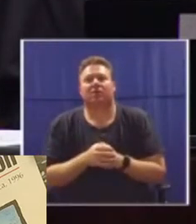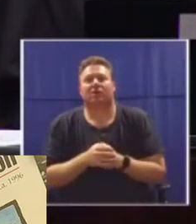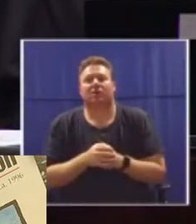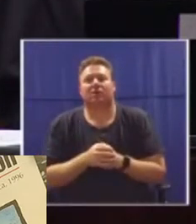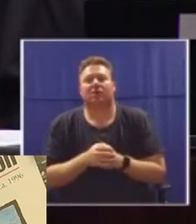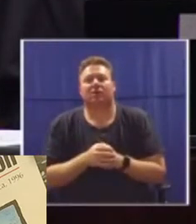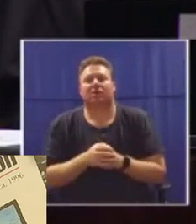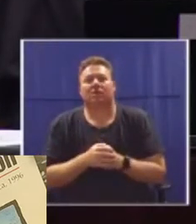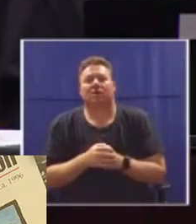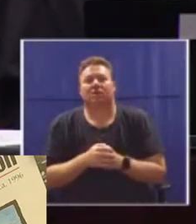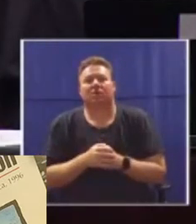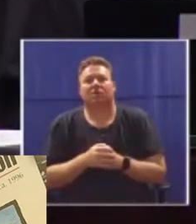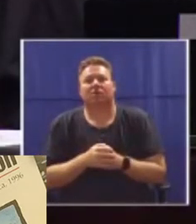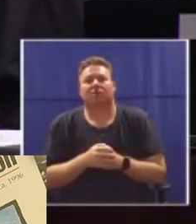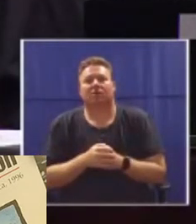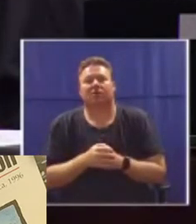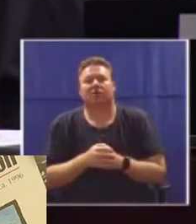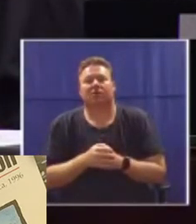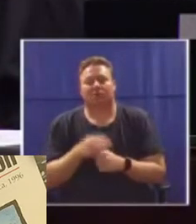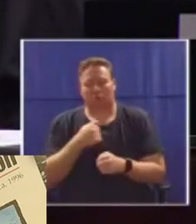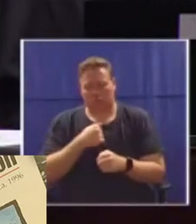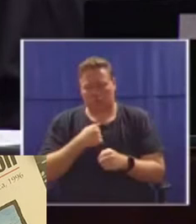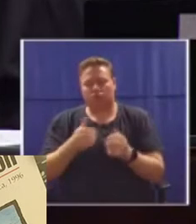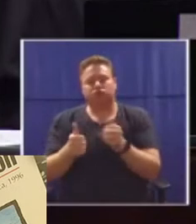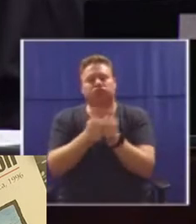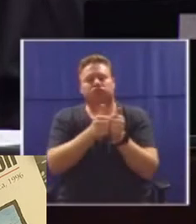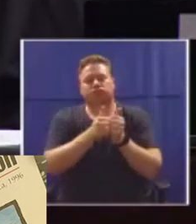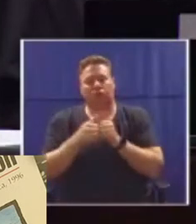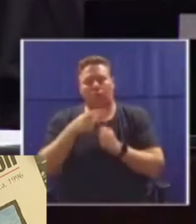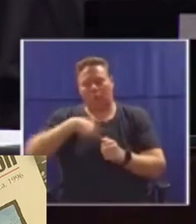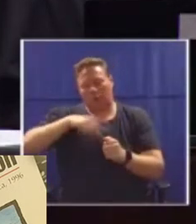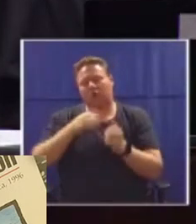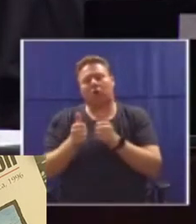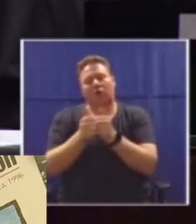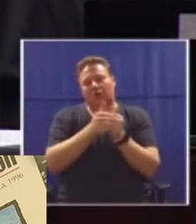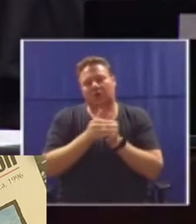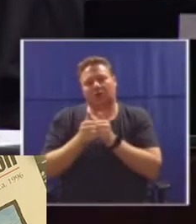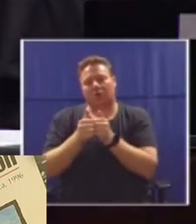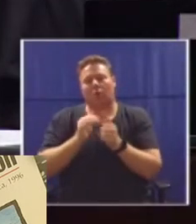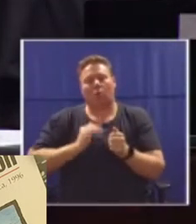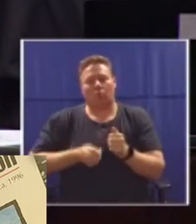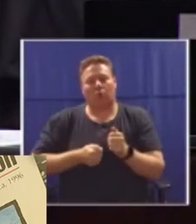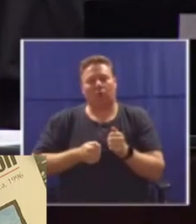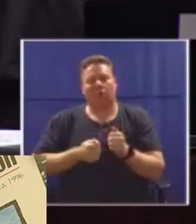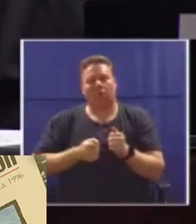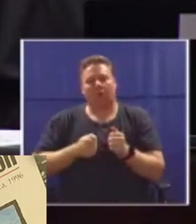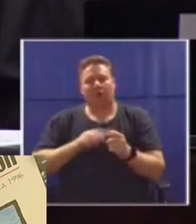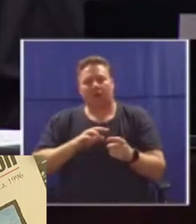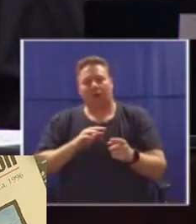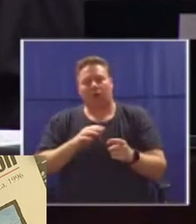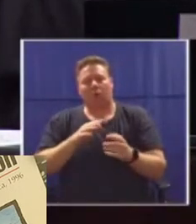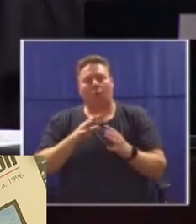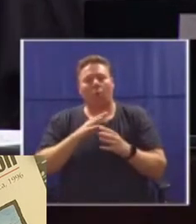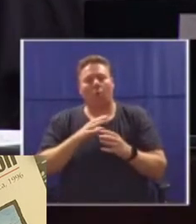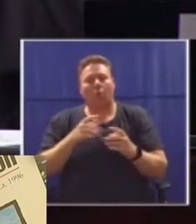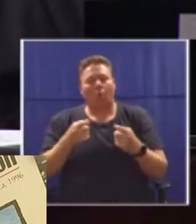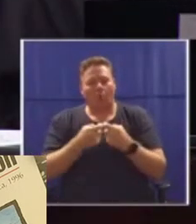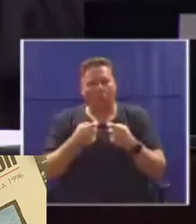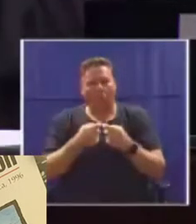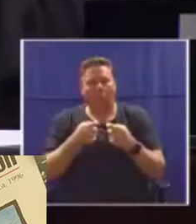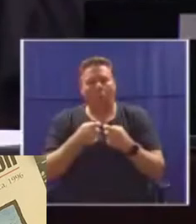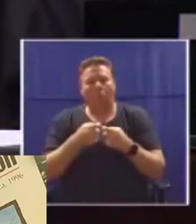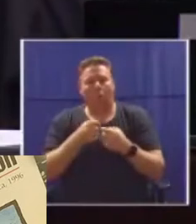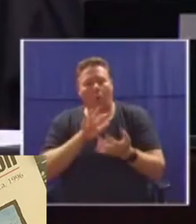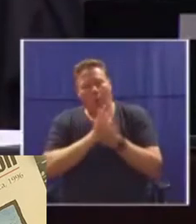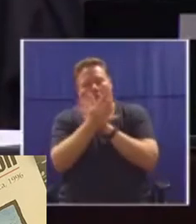land. We pledge solidarity with all women violated and impacted by wars, as women are the